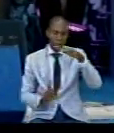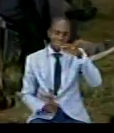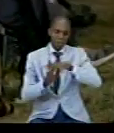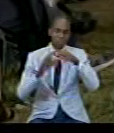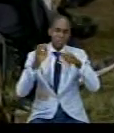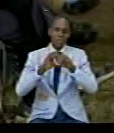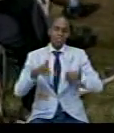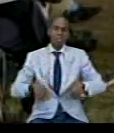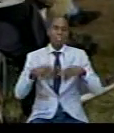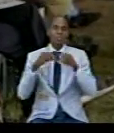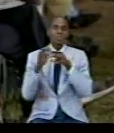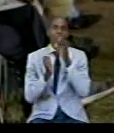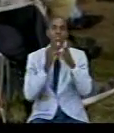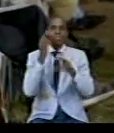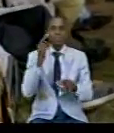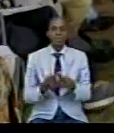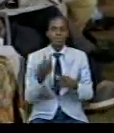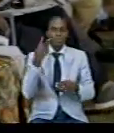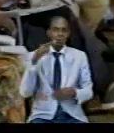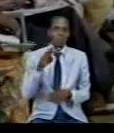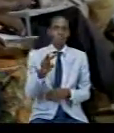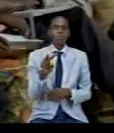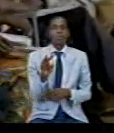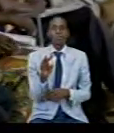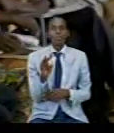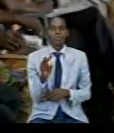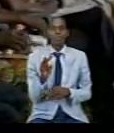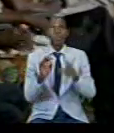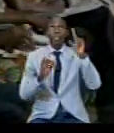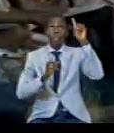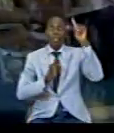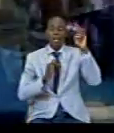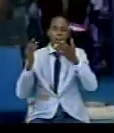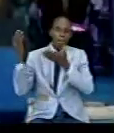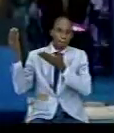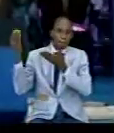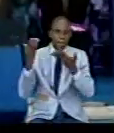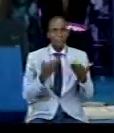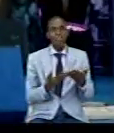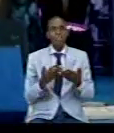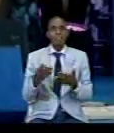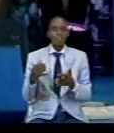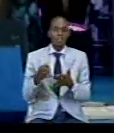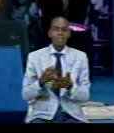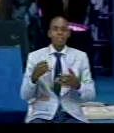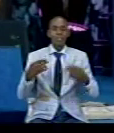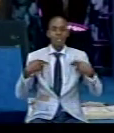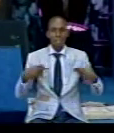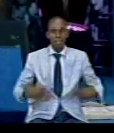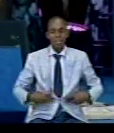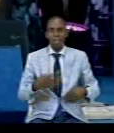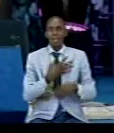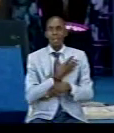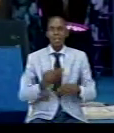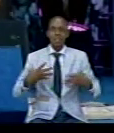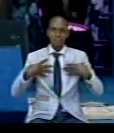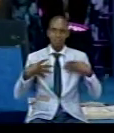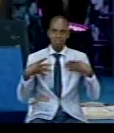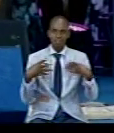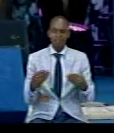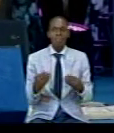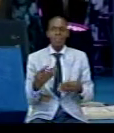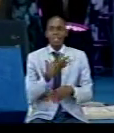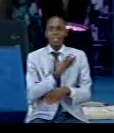there. Behold, I bring it health and cure. And I will